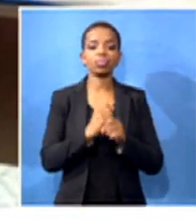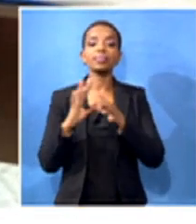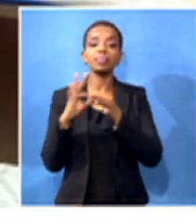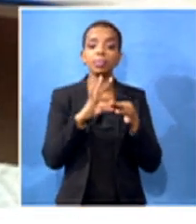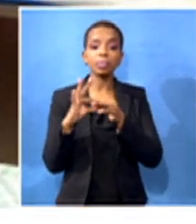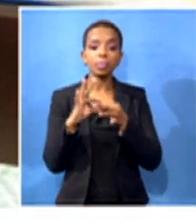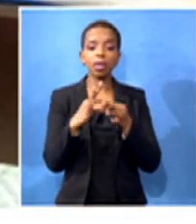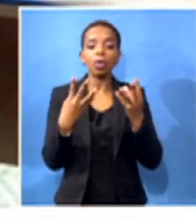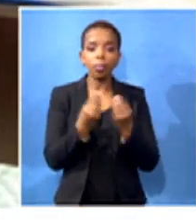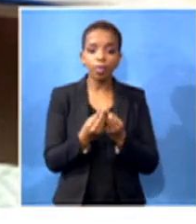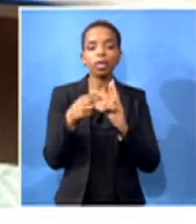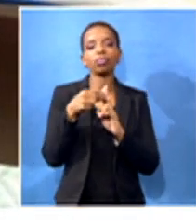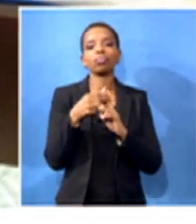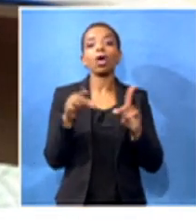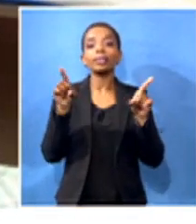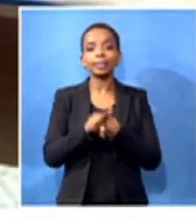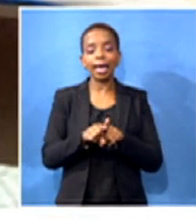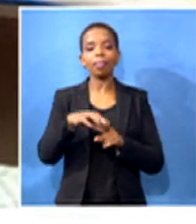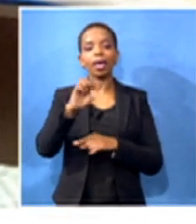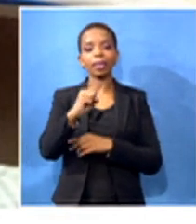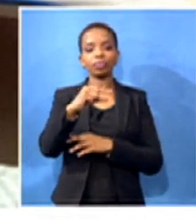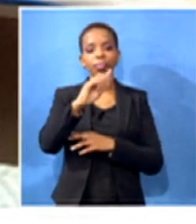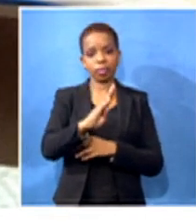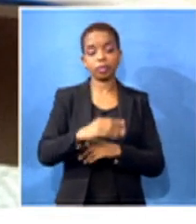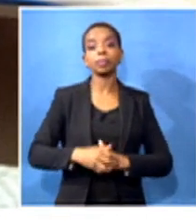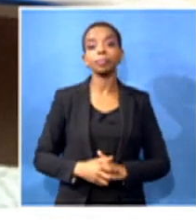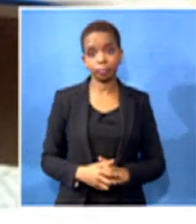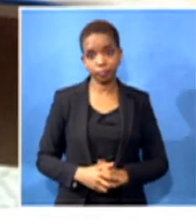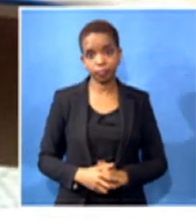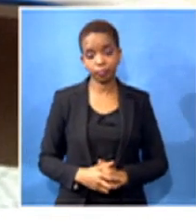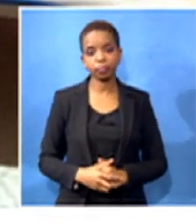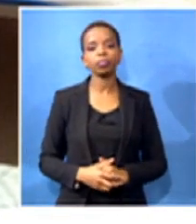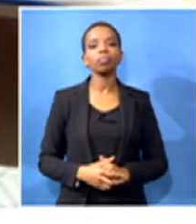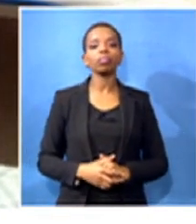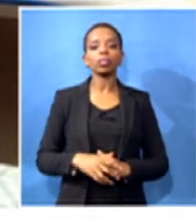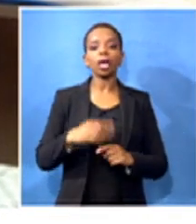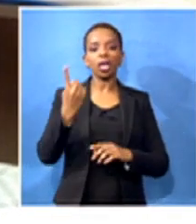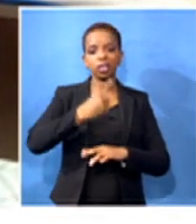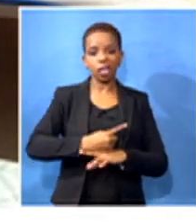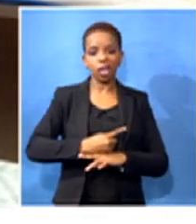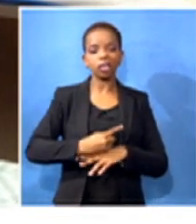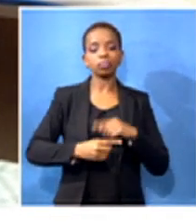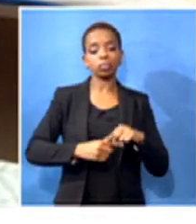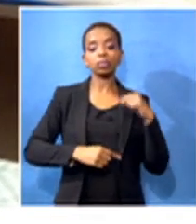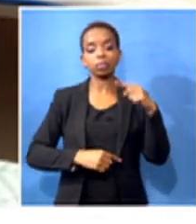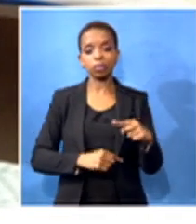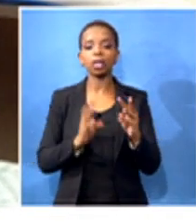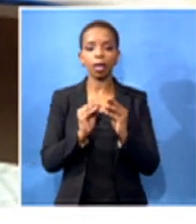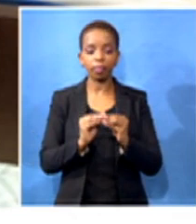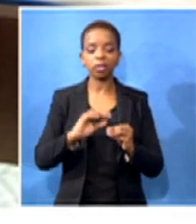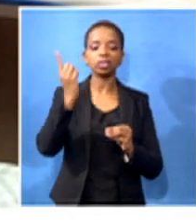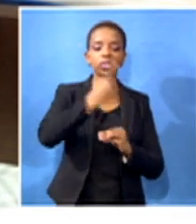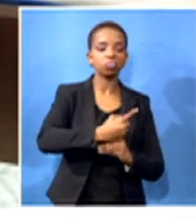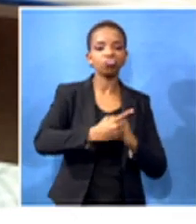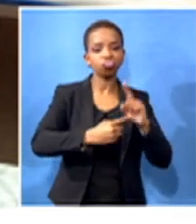SGBs. We are convening meetings every after a day to ensure that we bring each